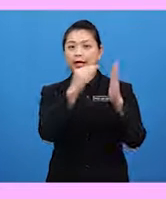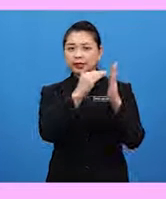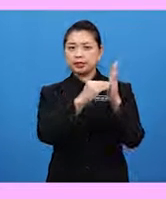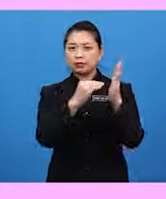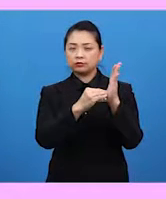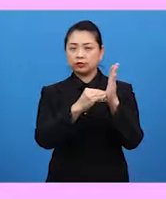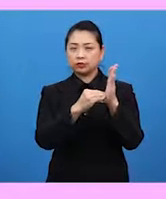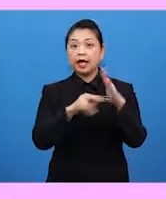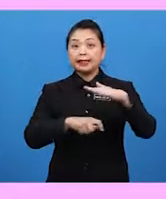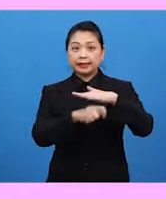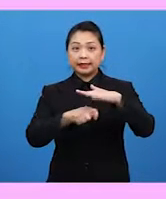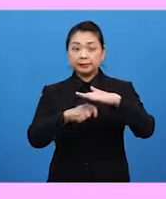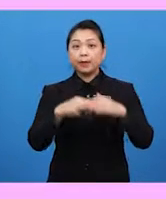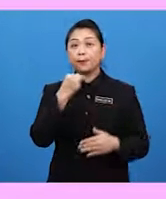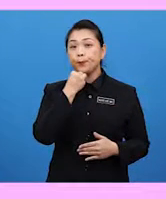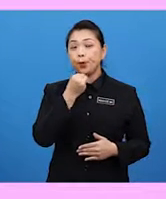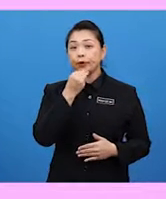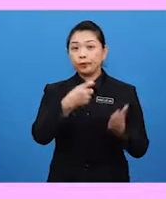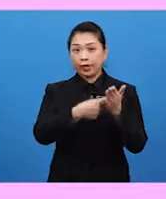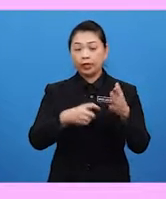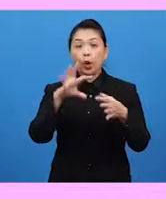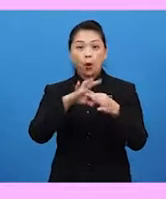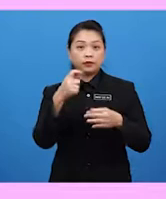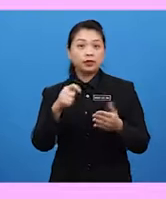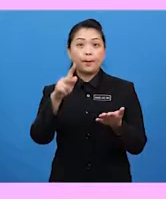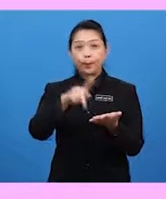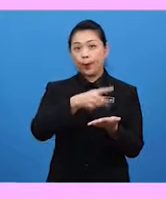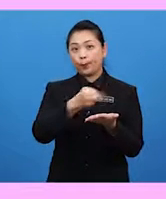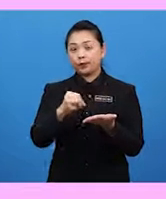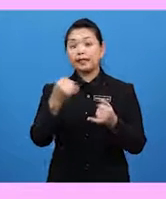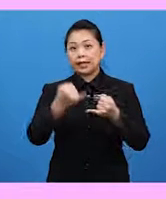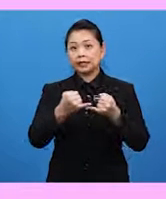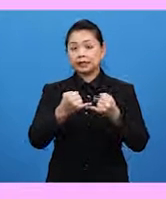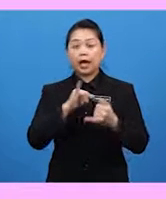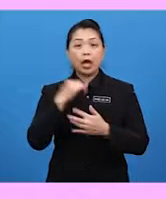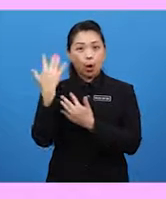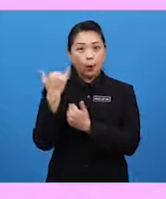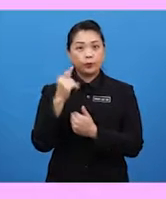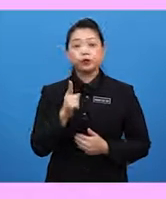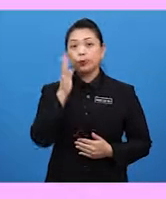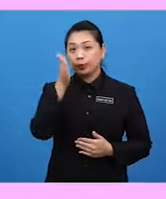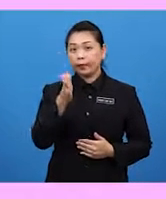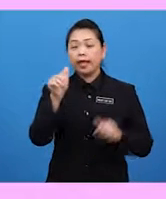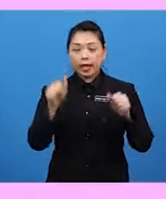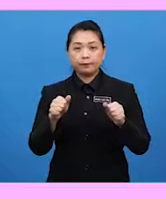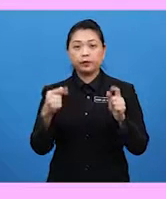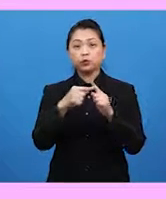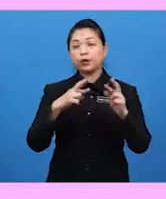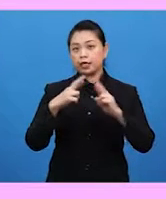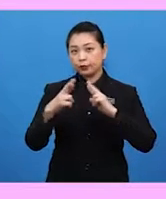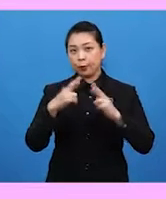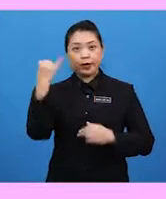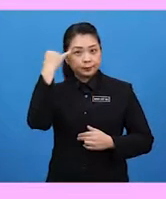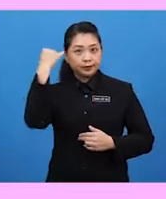moral values of the poem. And lastly, I hope you'll be able to respond